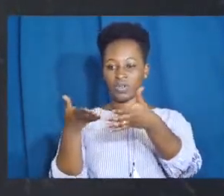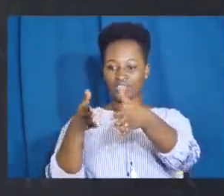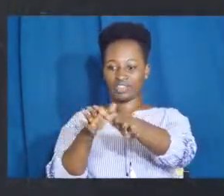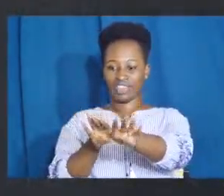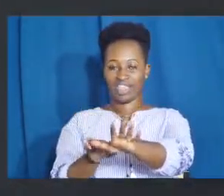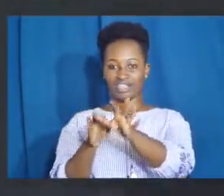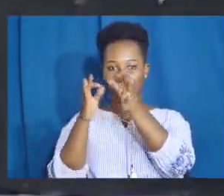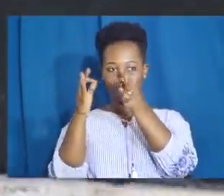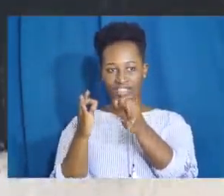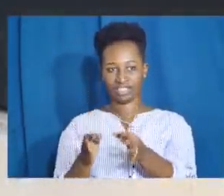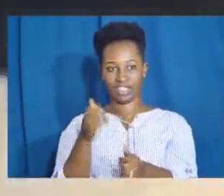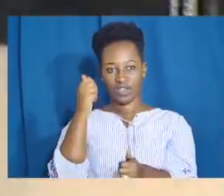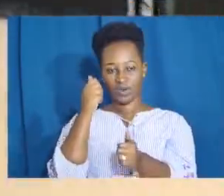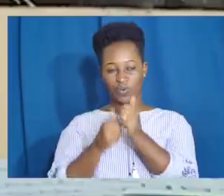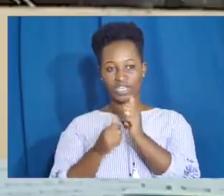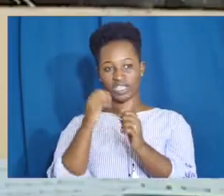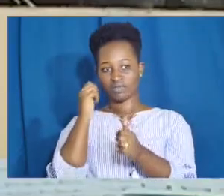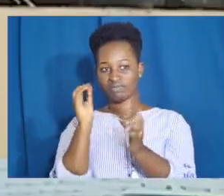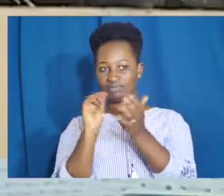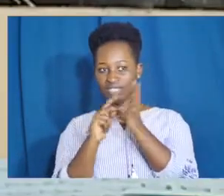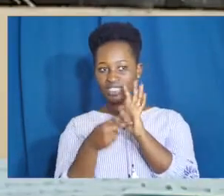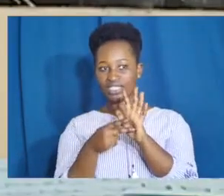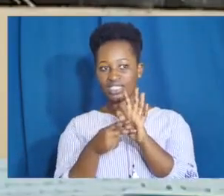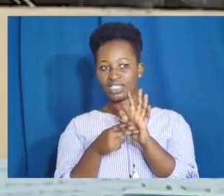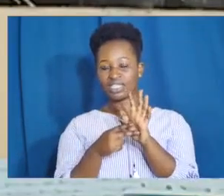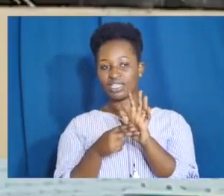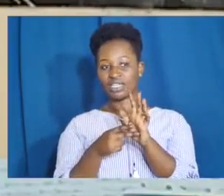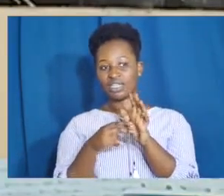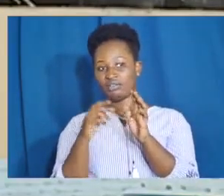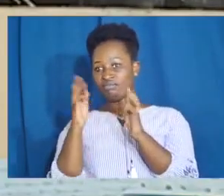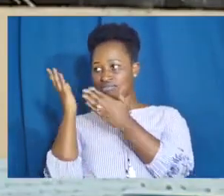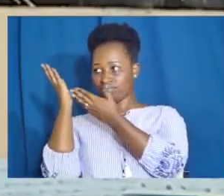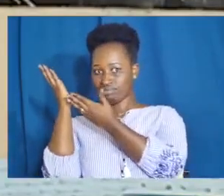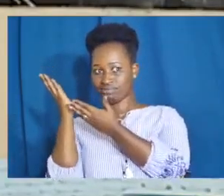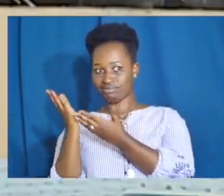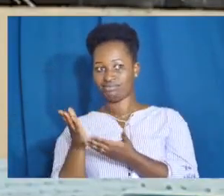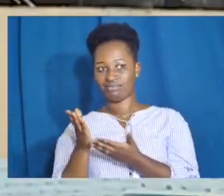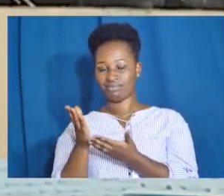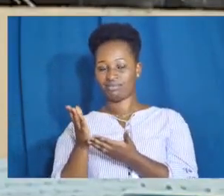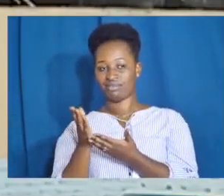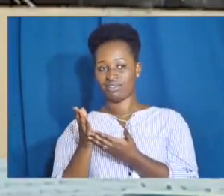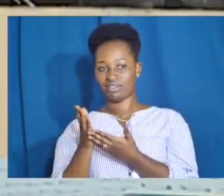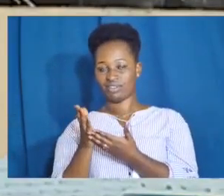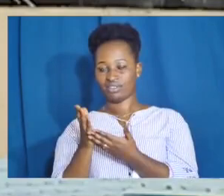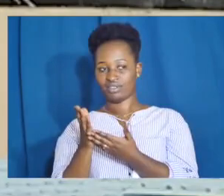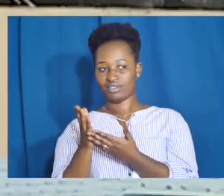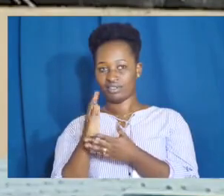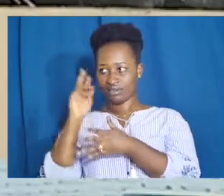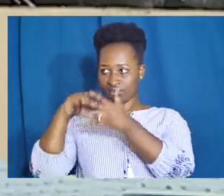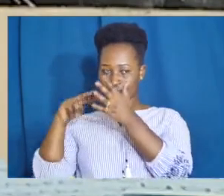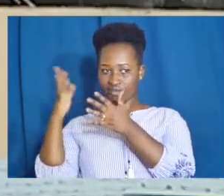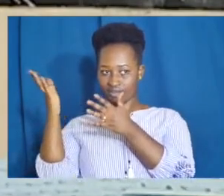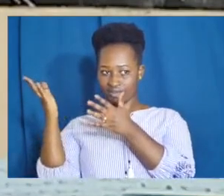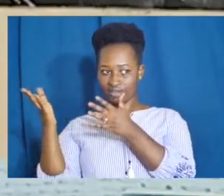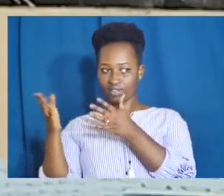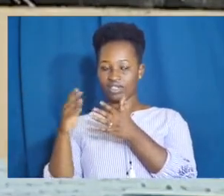organisms, which means saprophytic, multicellular, cell wall, and true